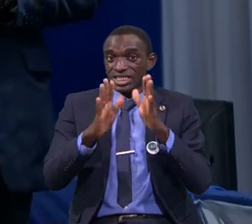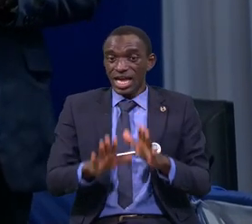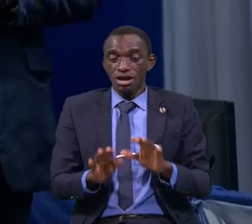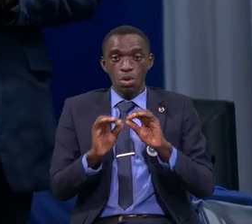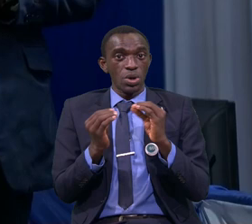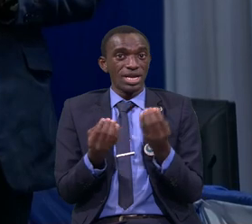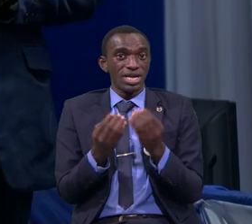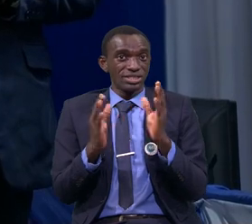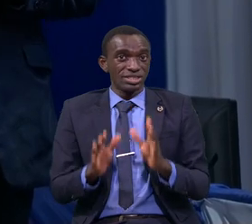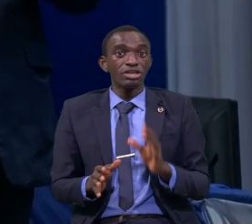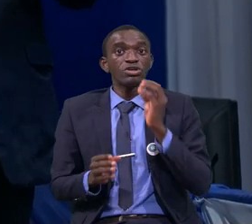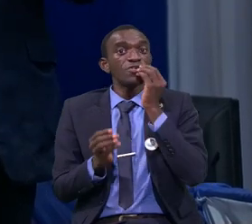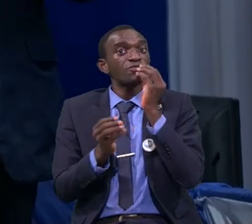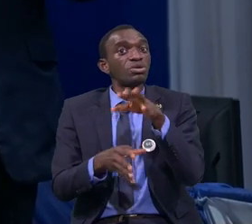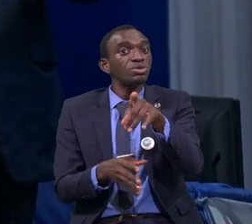that you will have peace,